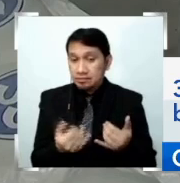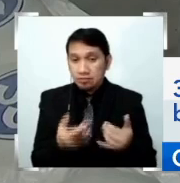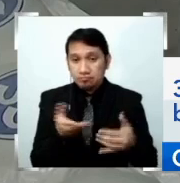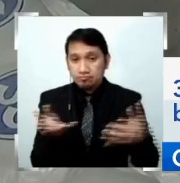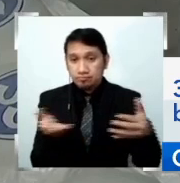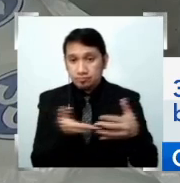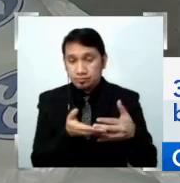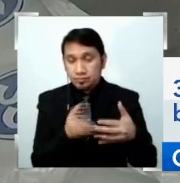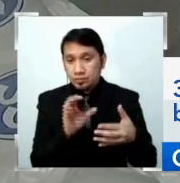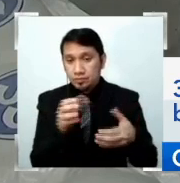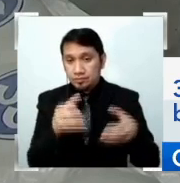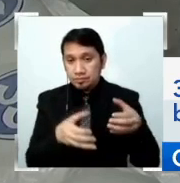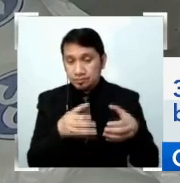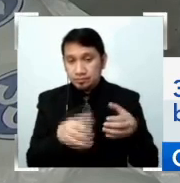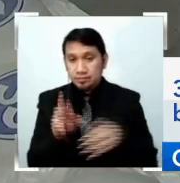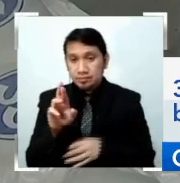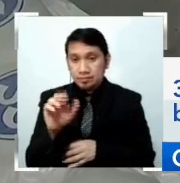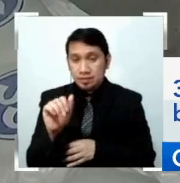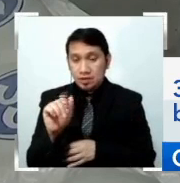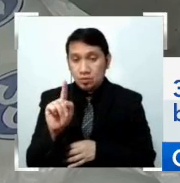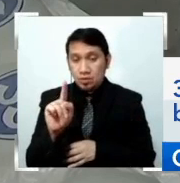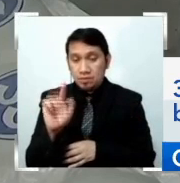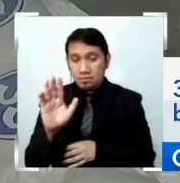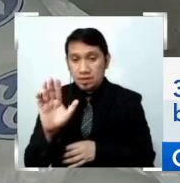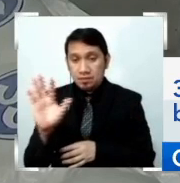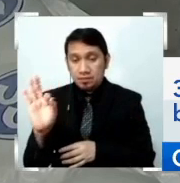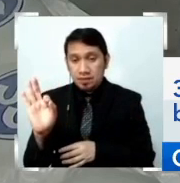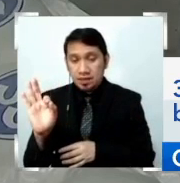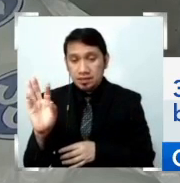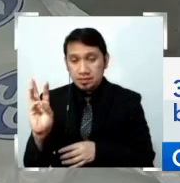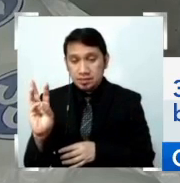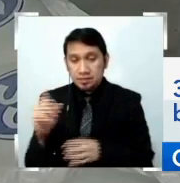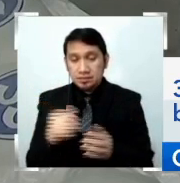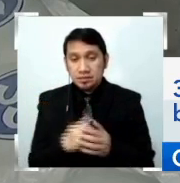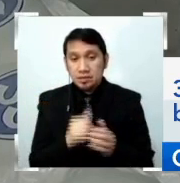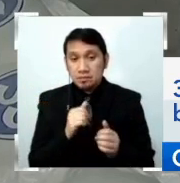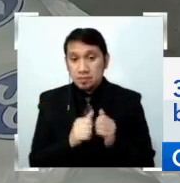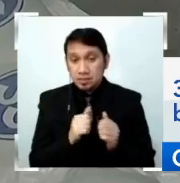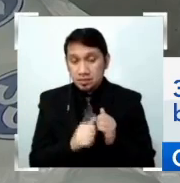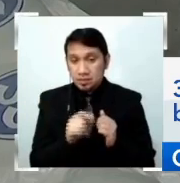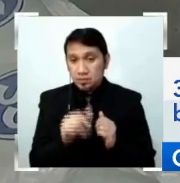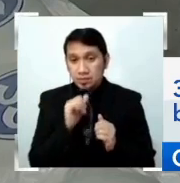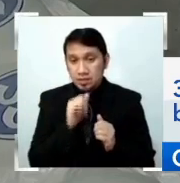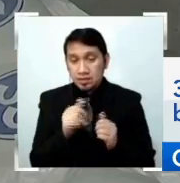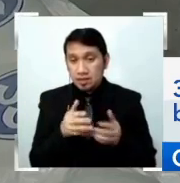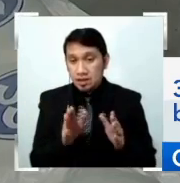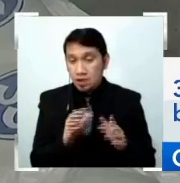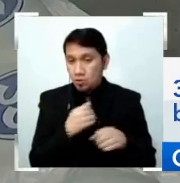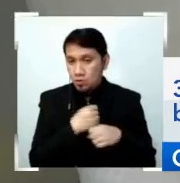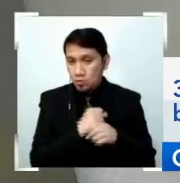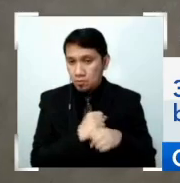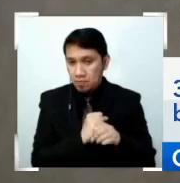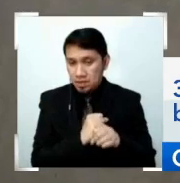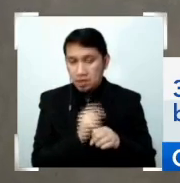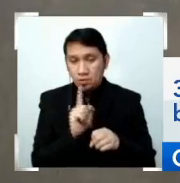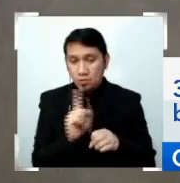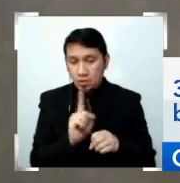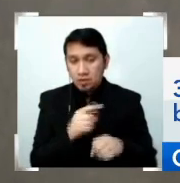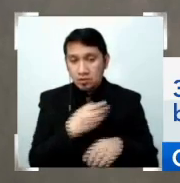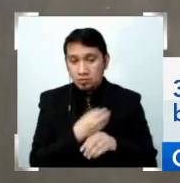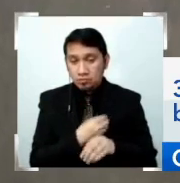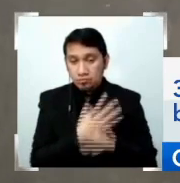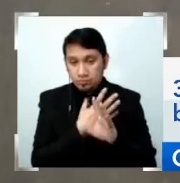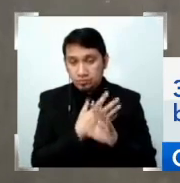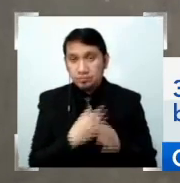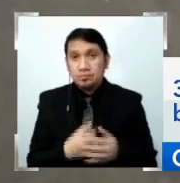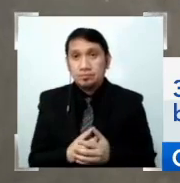sa RA 9516 o Illegal Unlawful Possession, Manufacture, Dealing in, Acquisition or Disposition